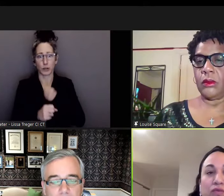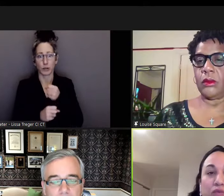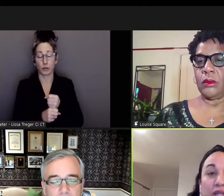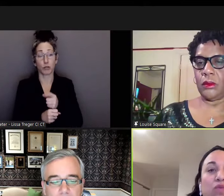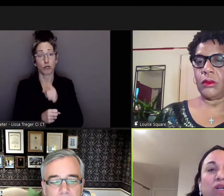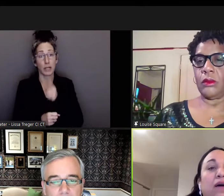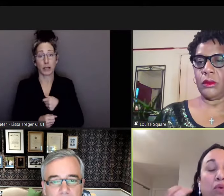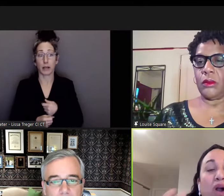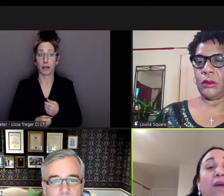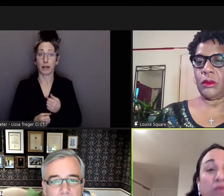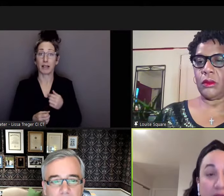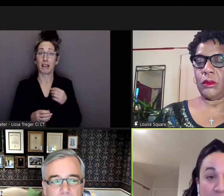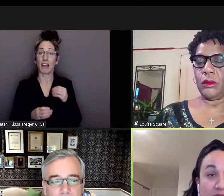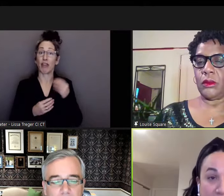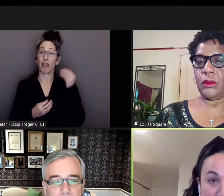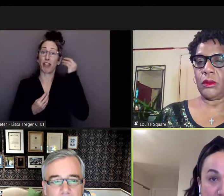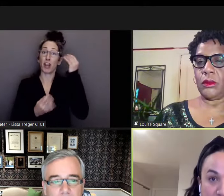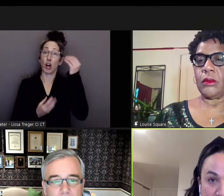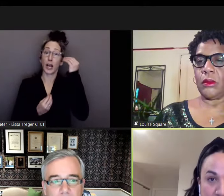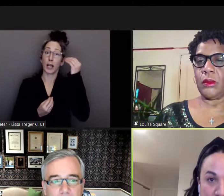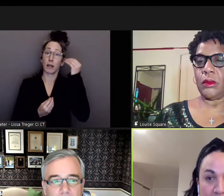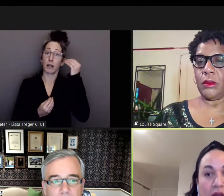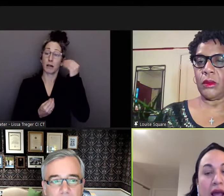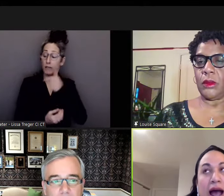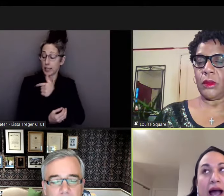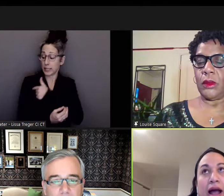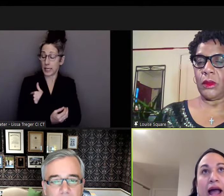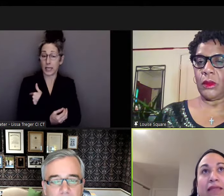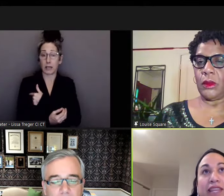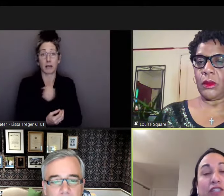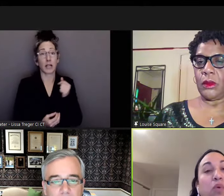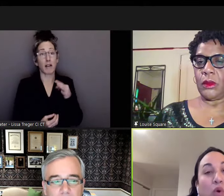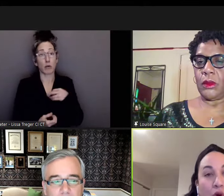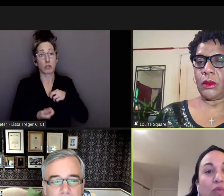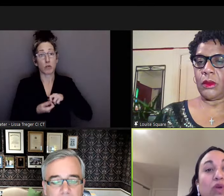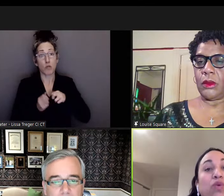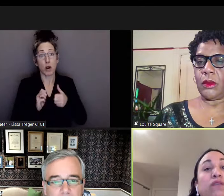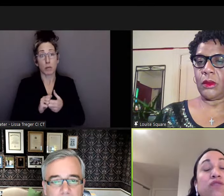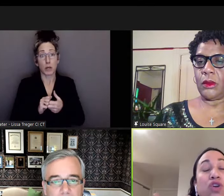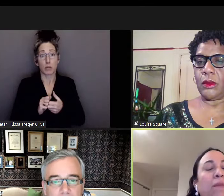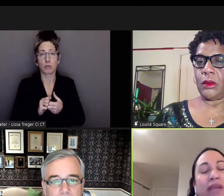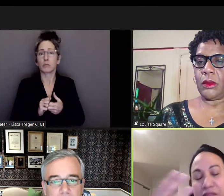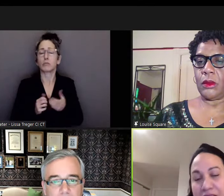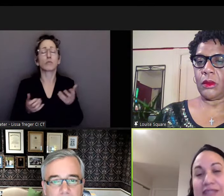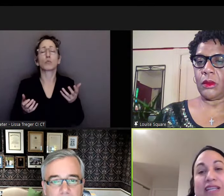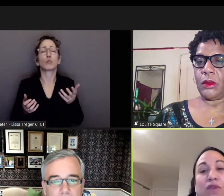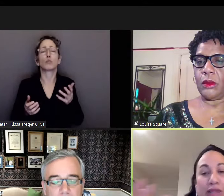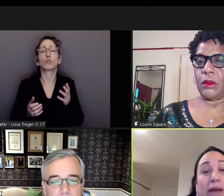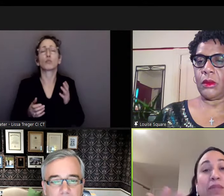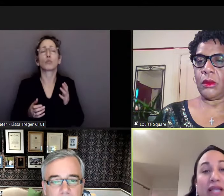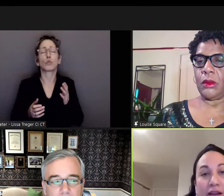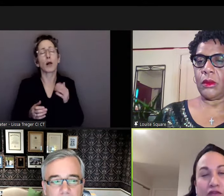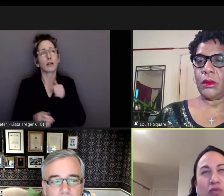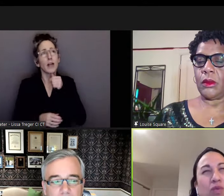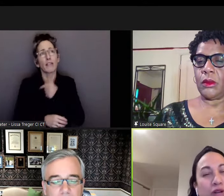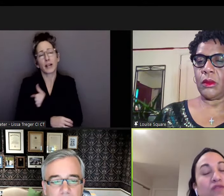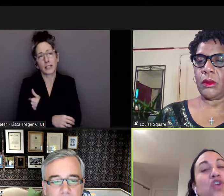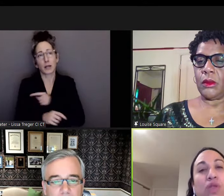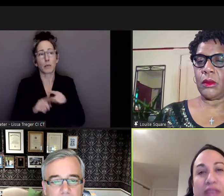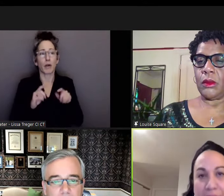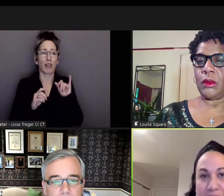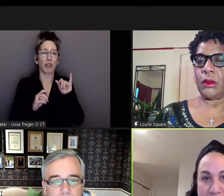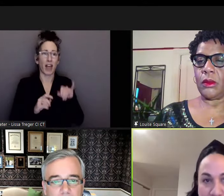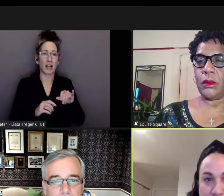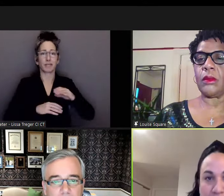theoretically, if there really was a problem with the vaccine, right? At this point, we would have known, not the vaccine, but with that platform, we